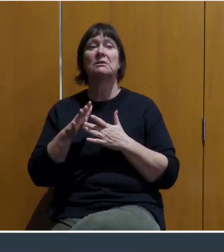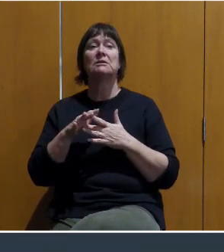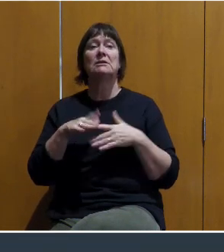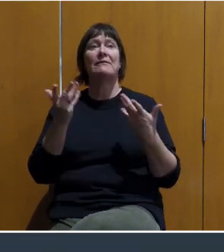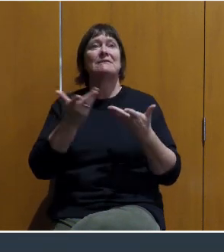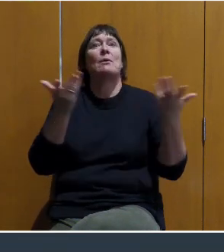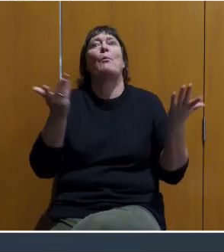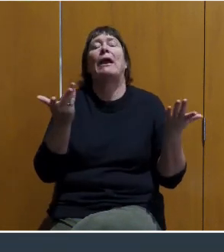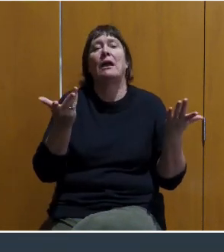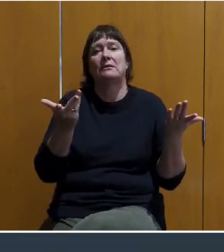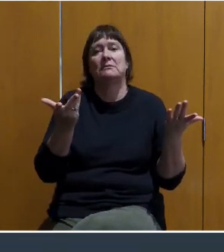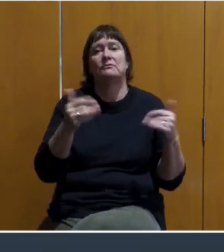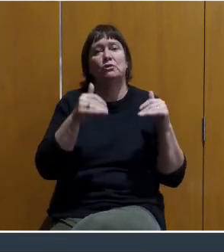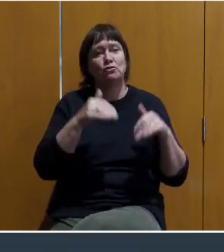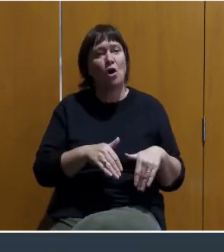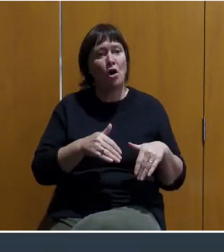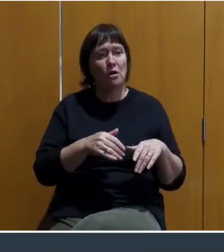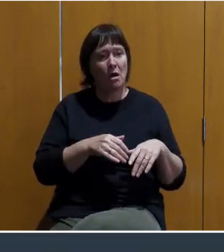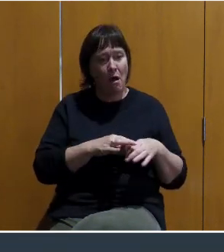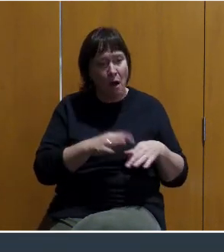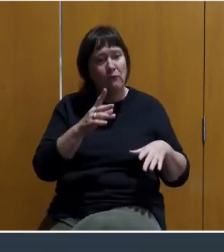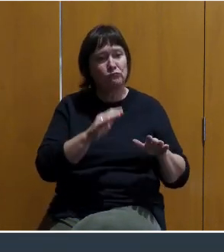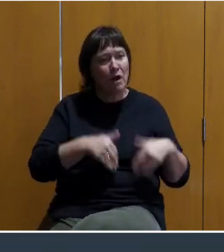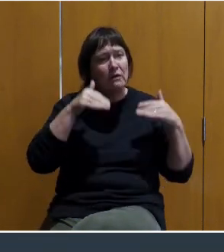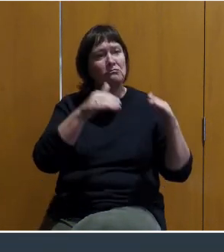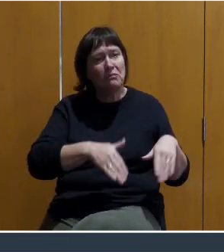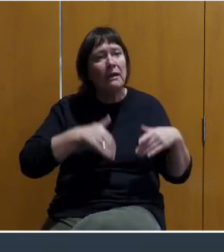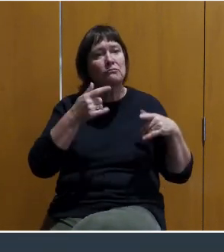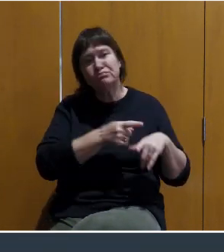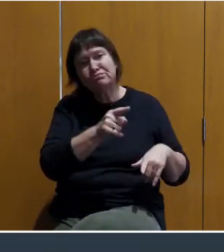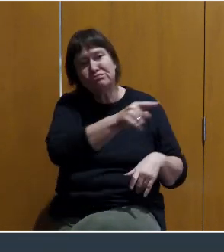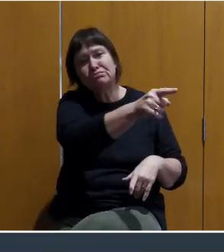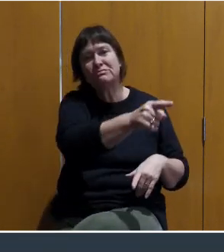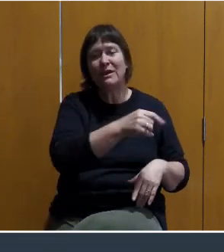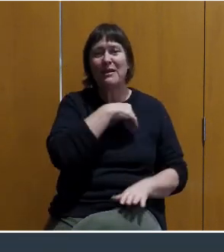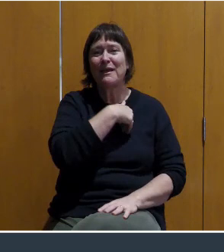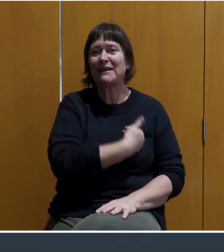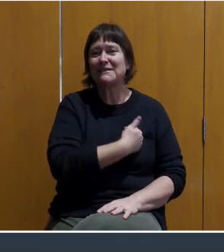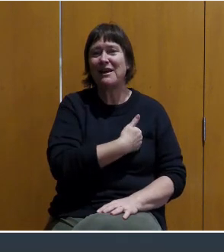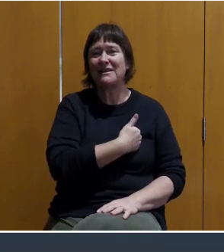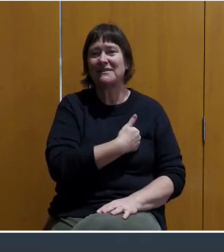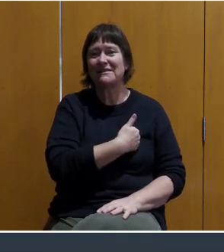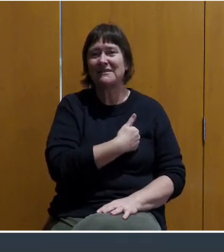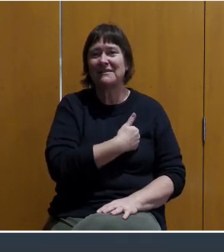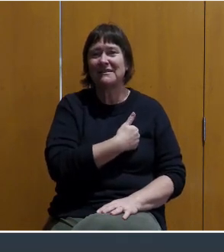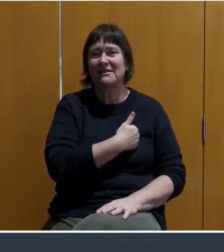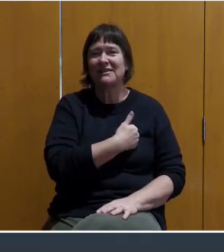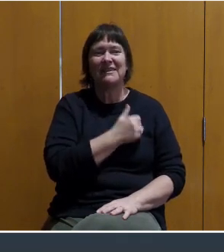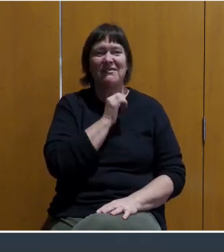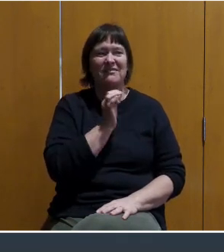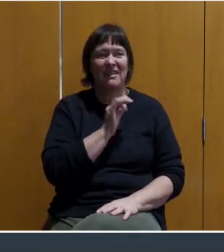somewhere for your dog to have a good run, to wear them out a bit so that you don't have to come home and throw the ball 20